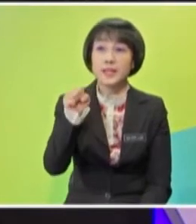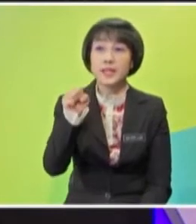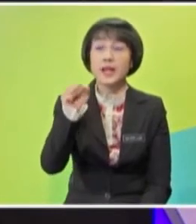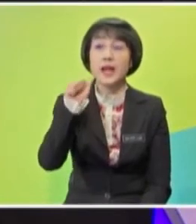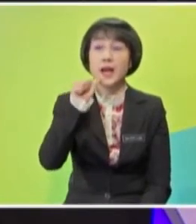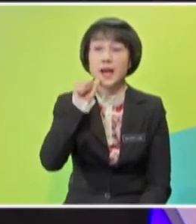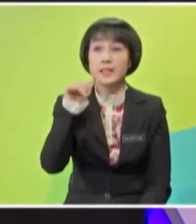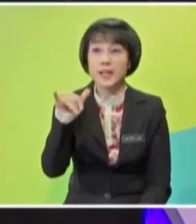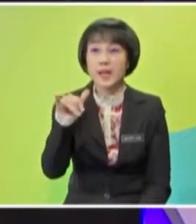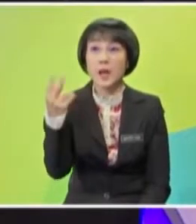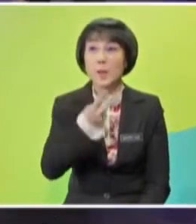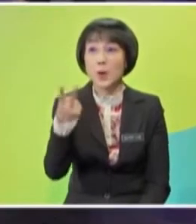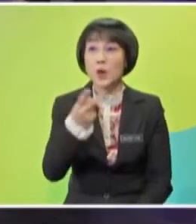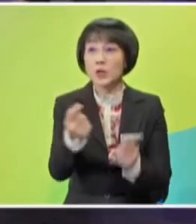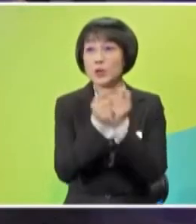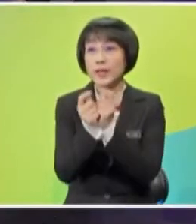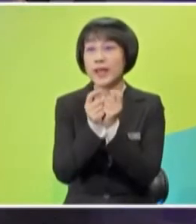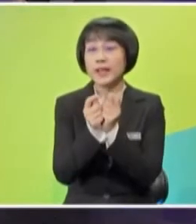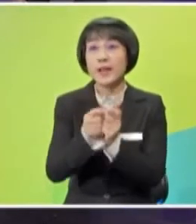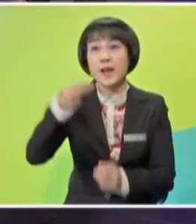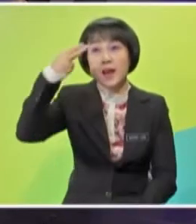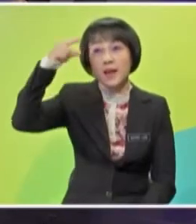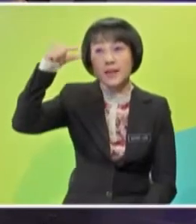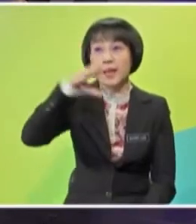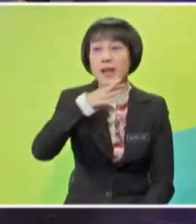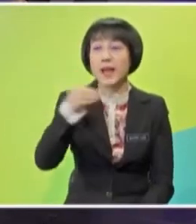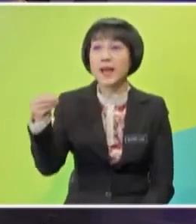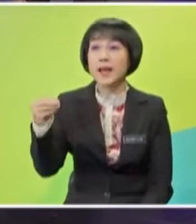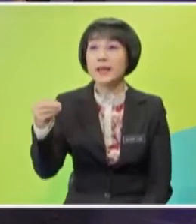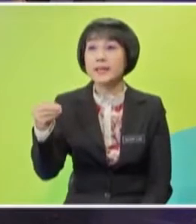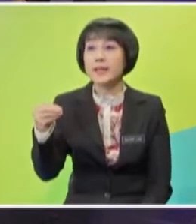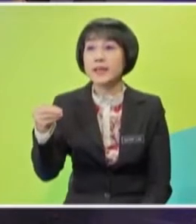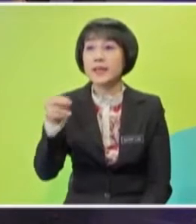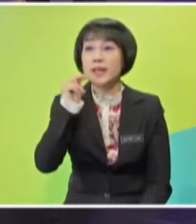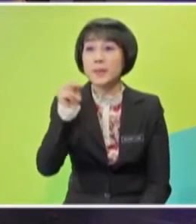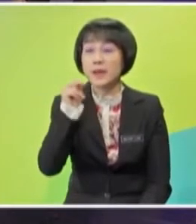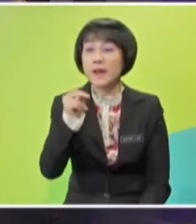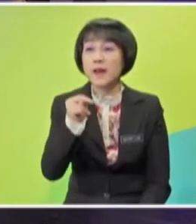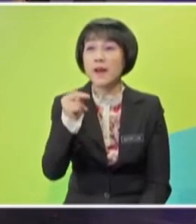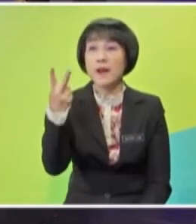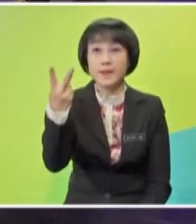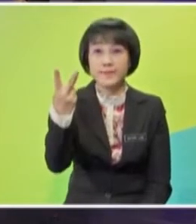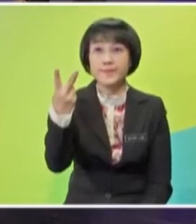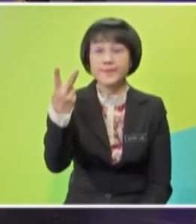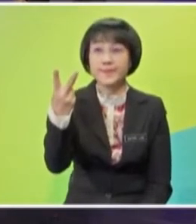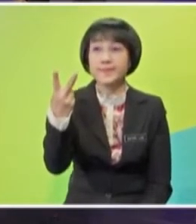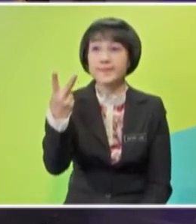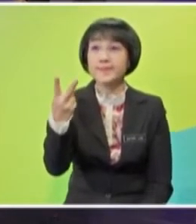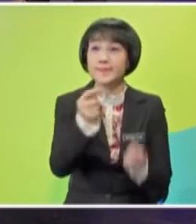you both work together, and also Haikal and Biha will also work together, or maybe you